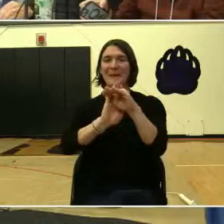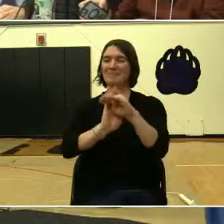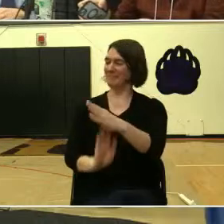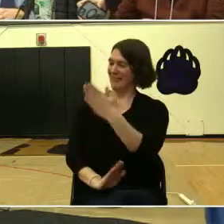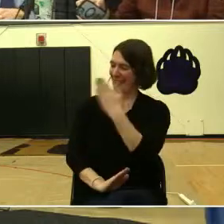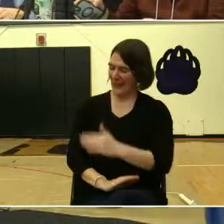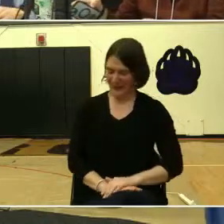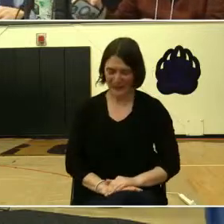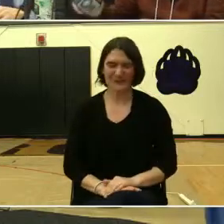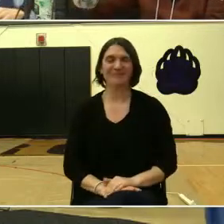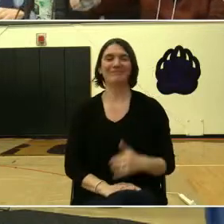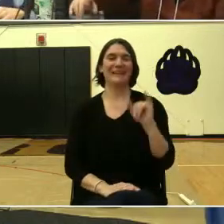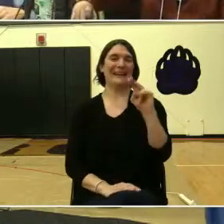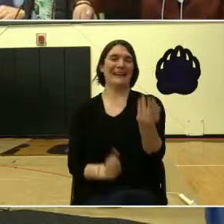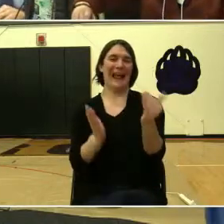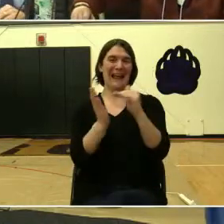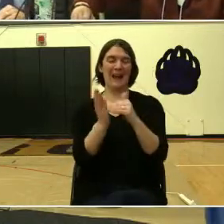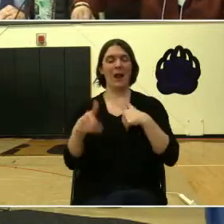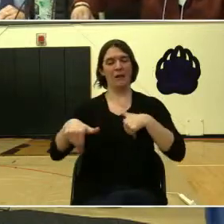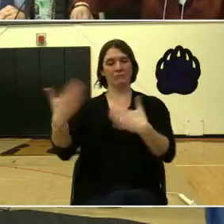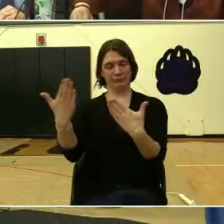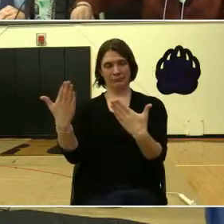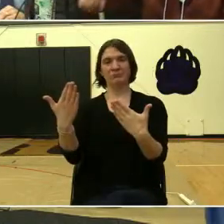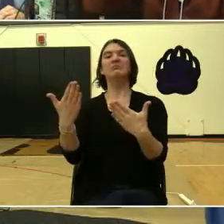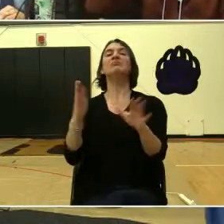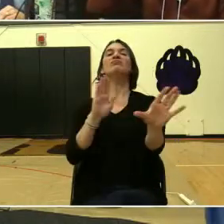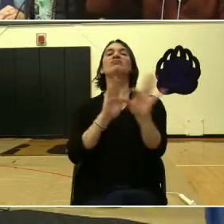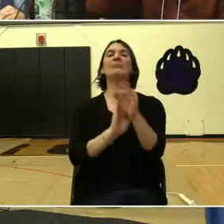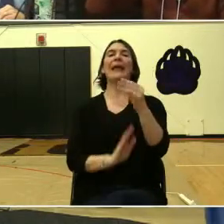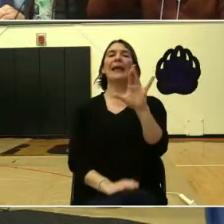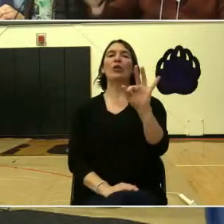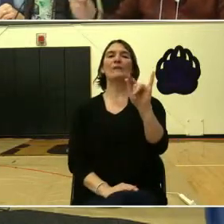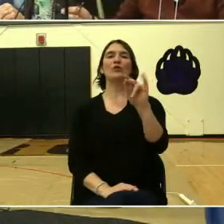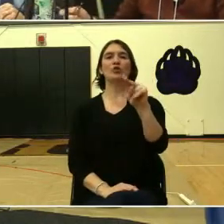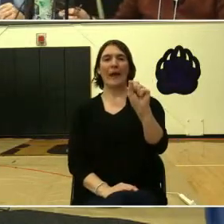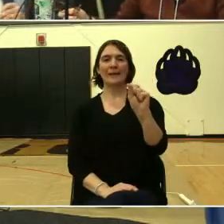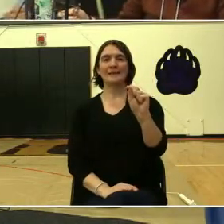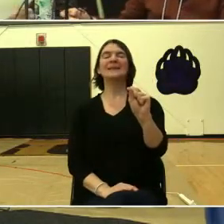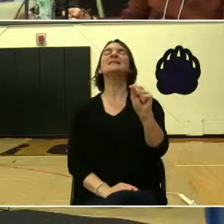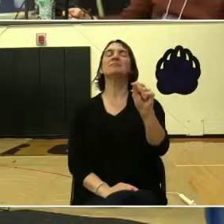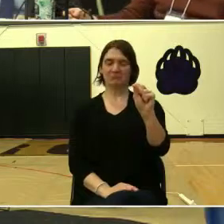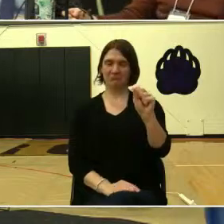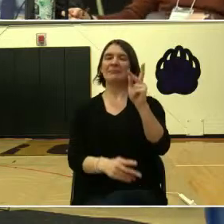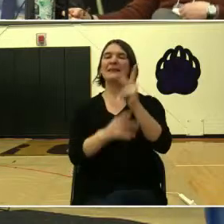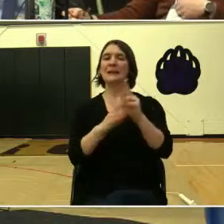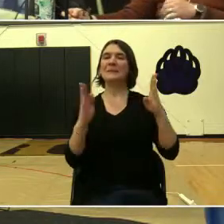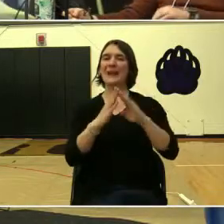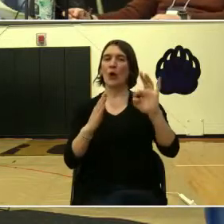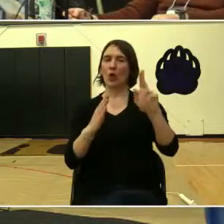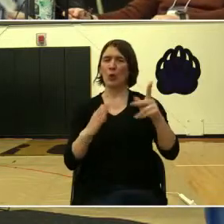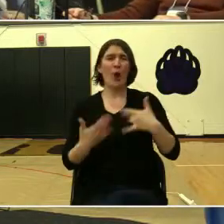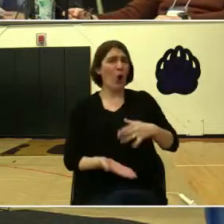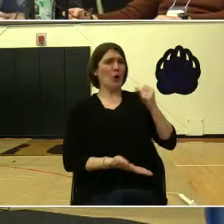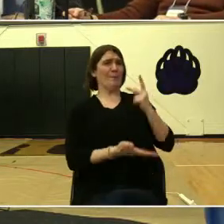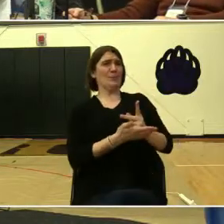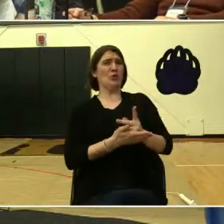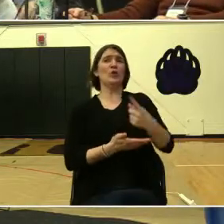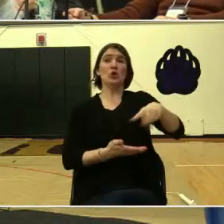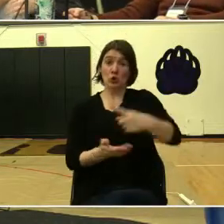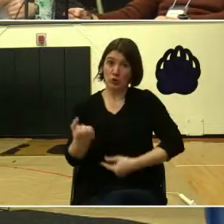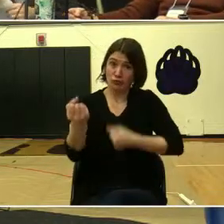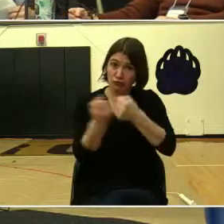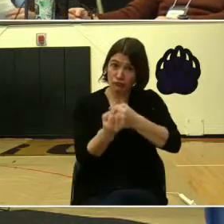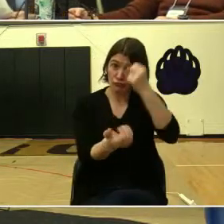thank you Mr moderator I move that the appointment of Hillary Francis as town clerk be ratified and approved and